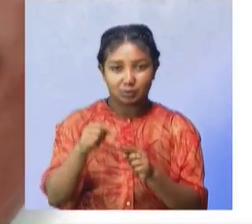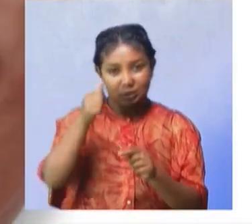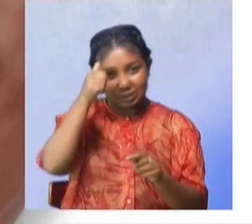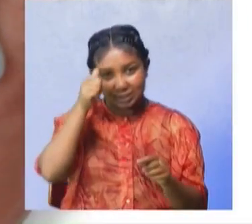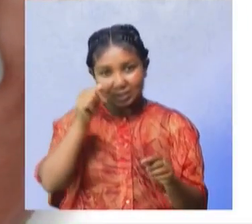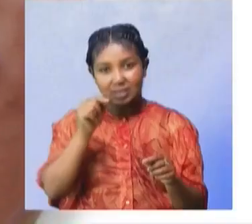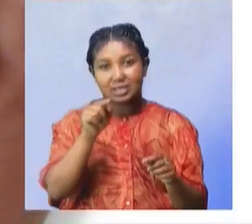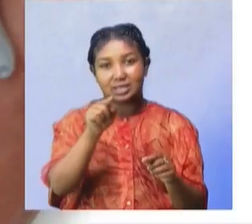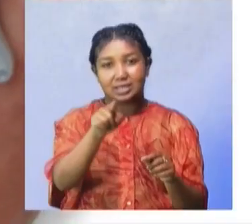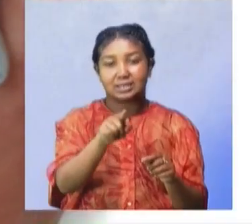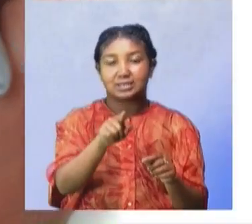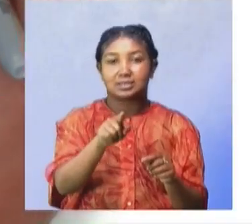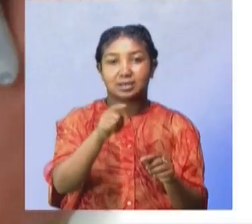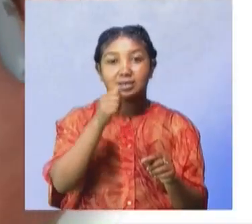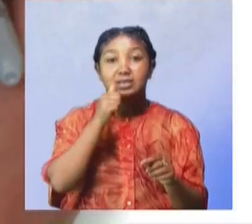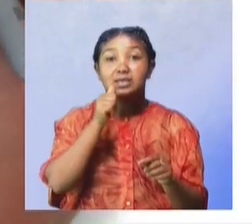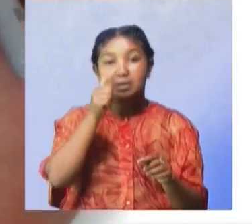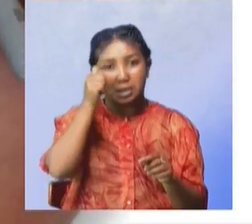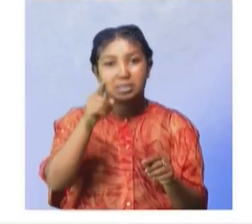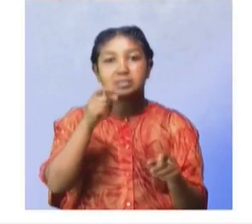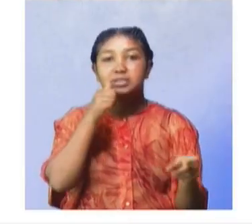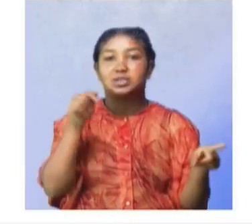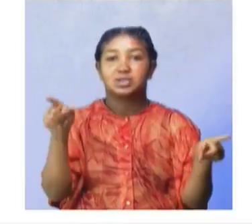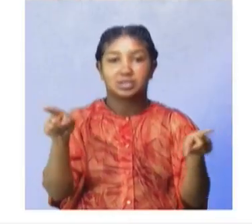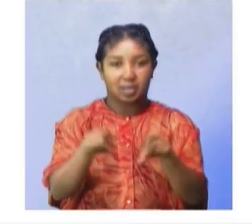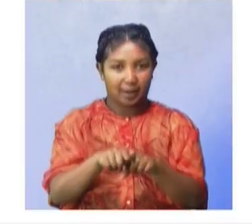his sister.